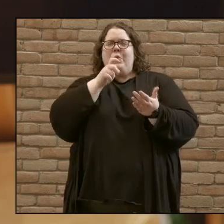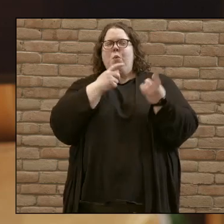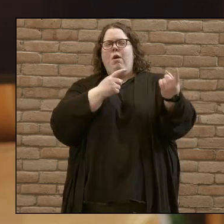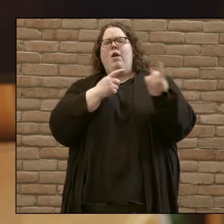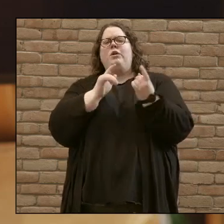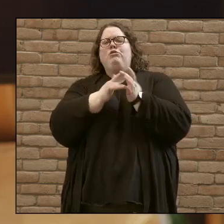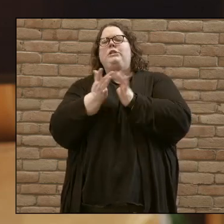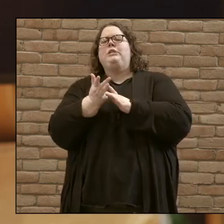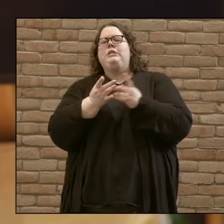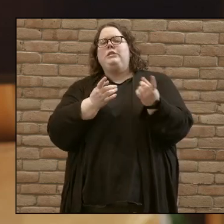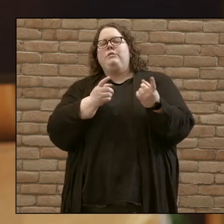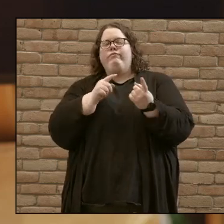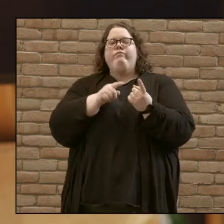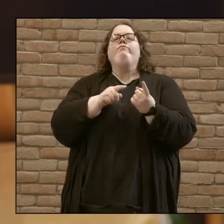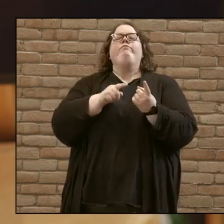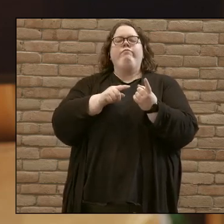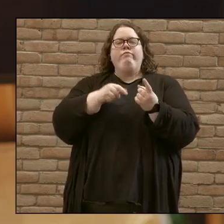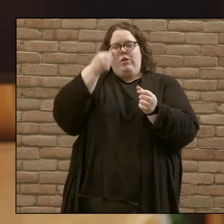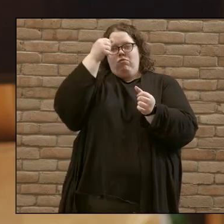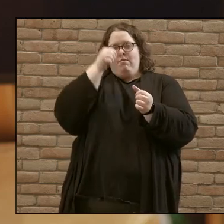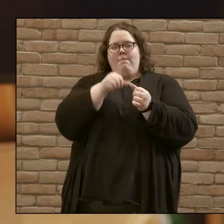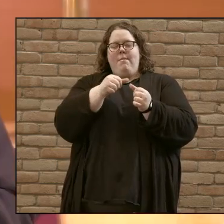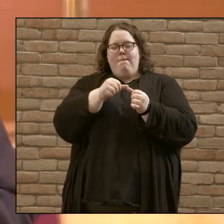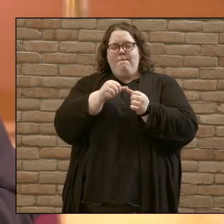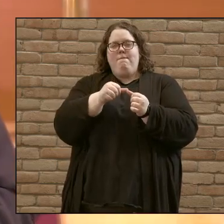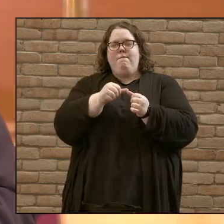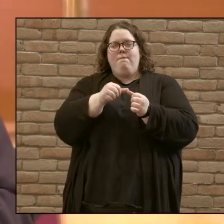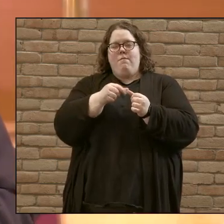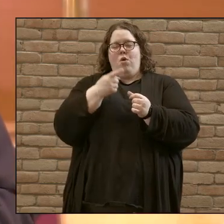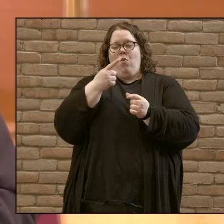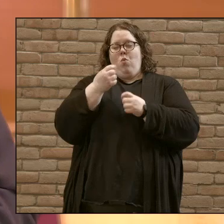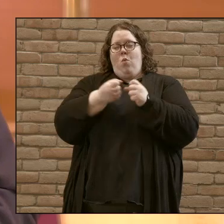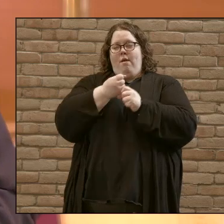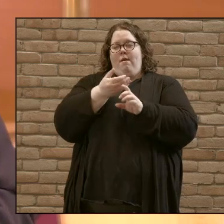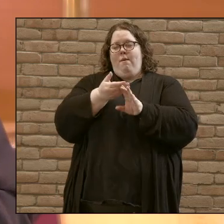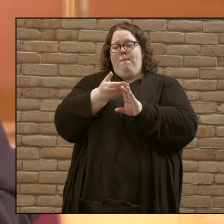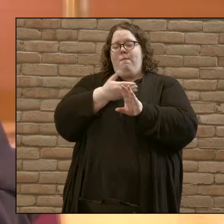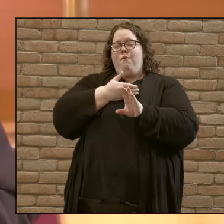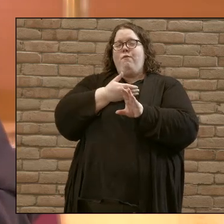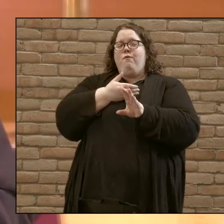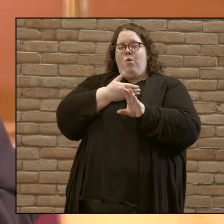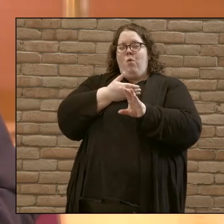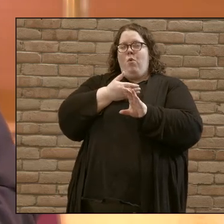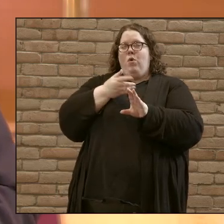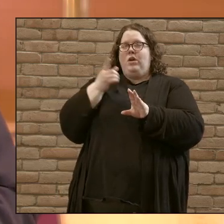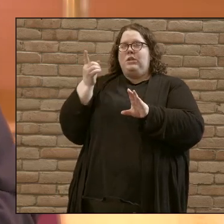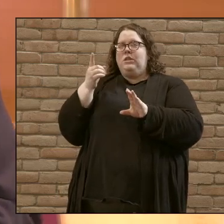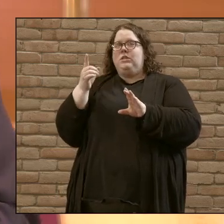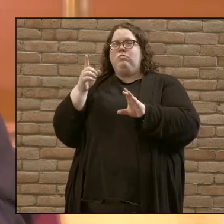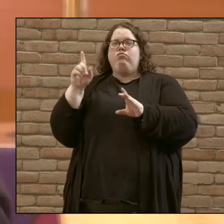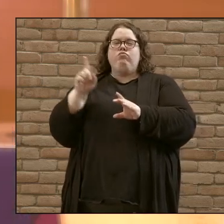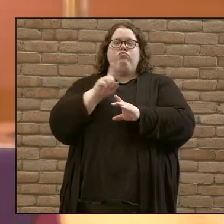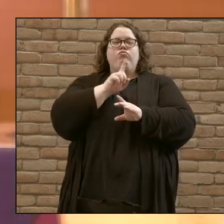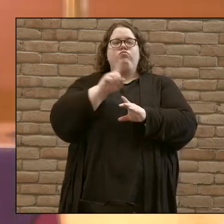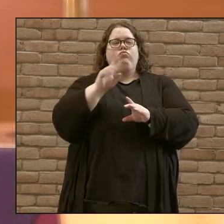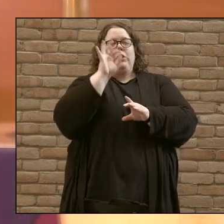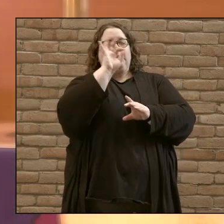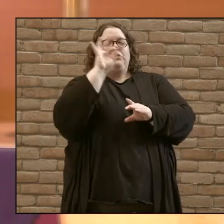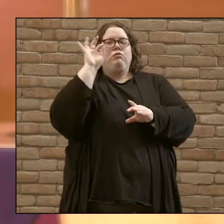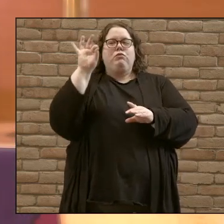reminded of a year earlier in Jesus' public ministry. John the